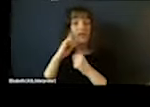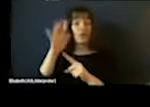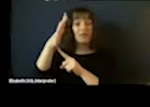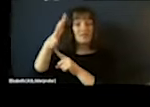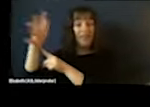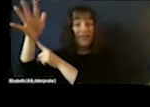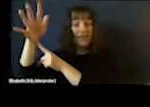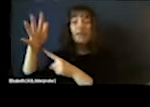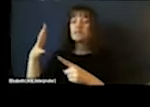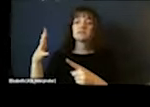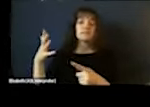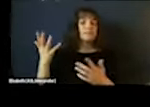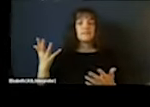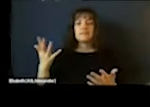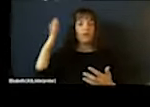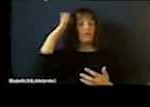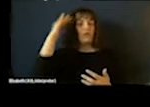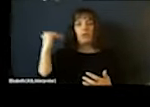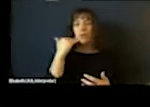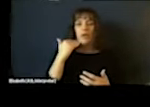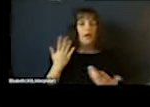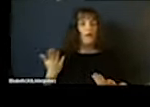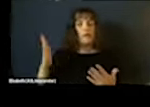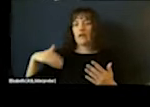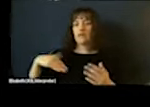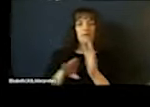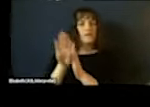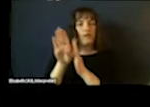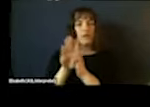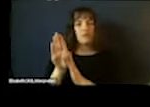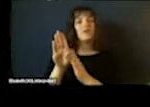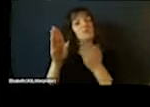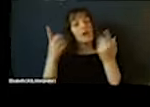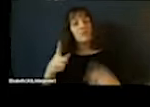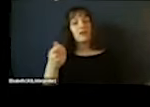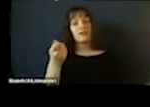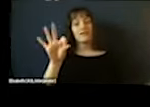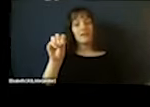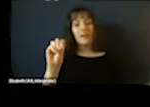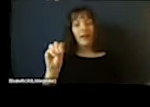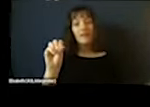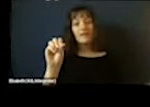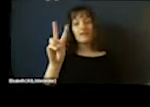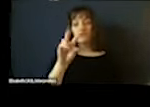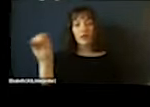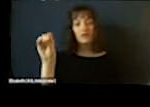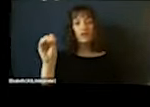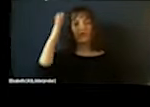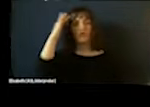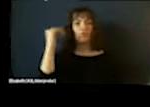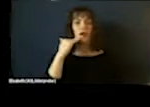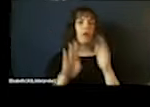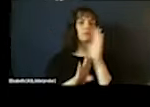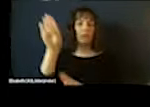the underdevelopment countries person. But of course, around the 1990 and 2000, Korea has a huge development, and now we are a